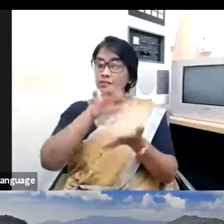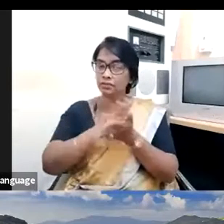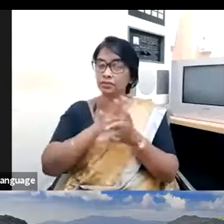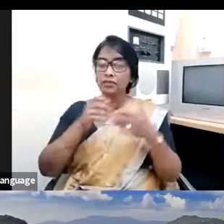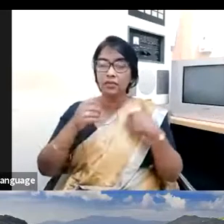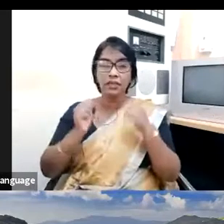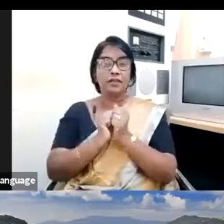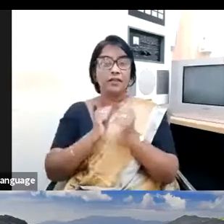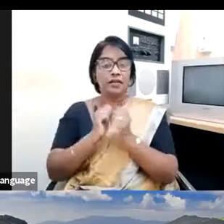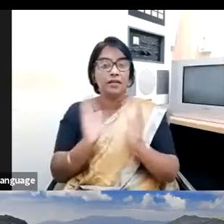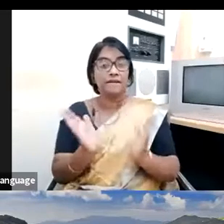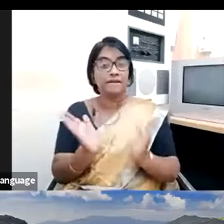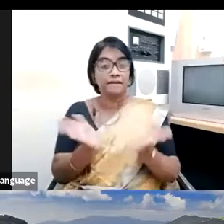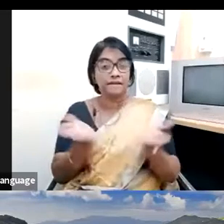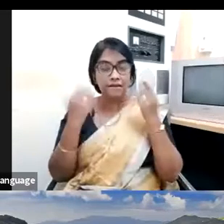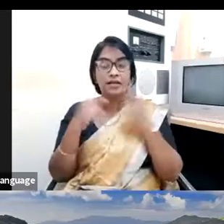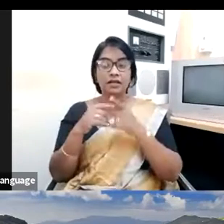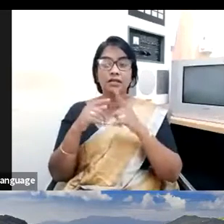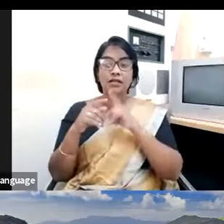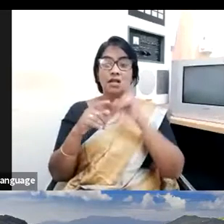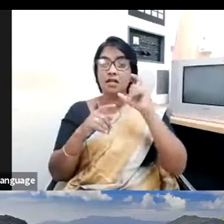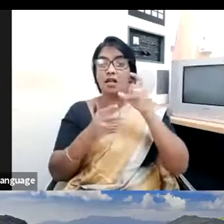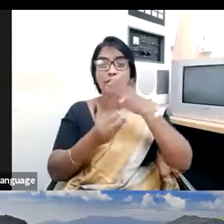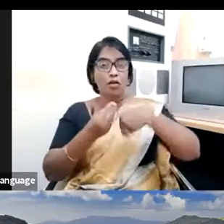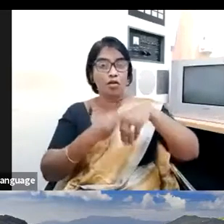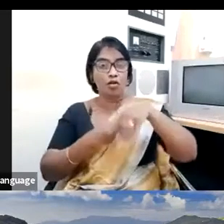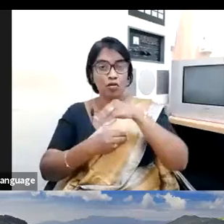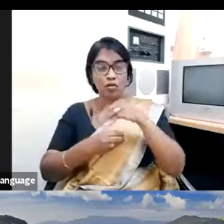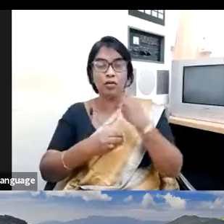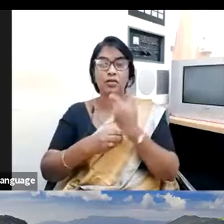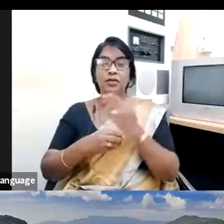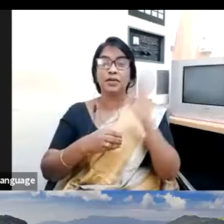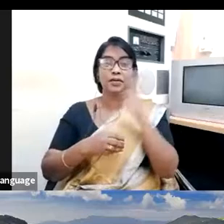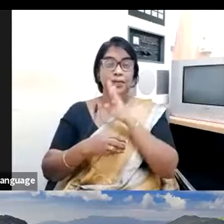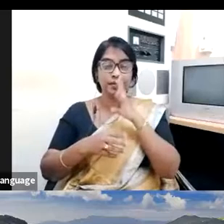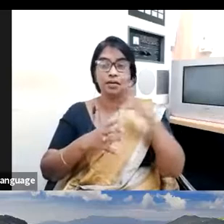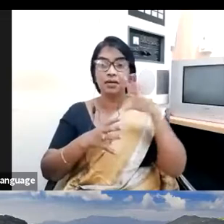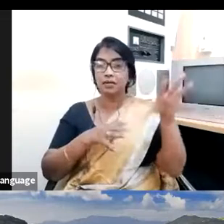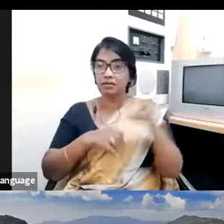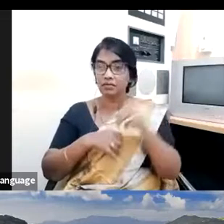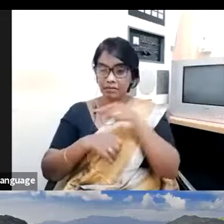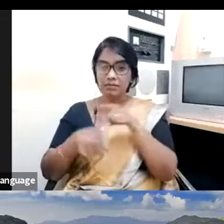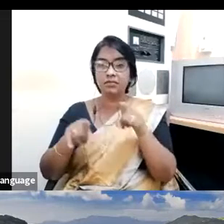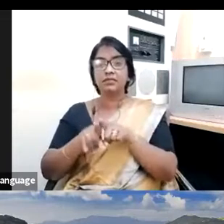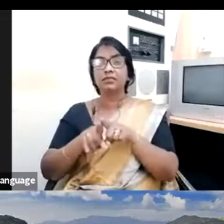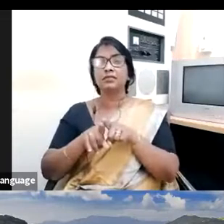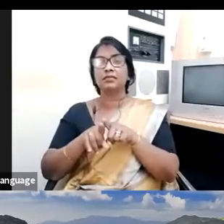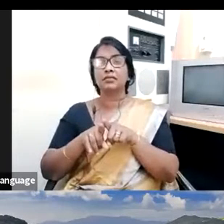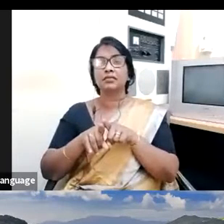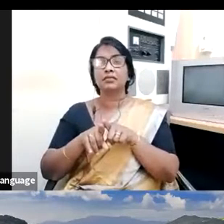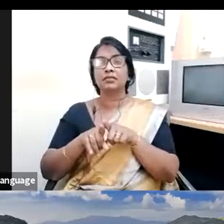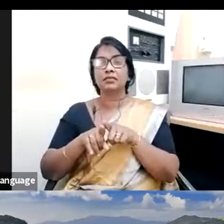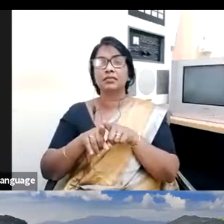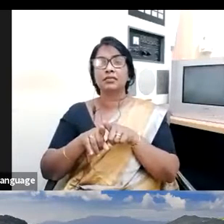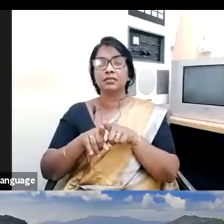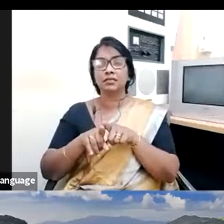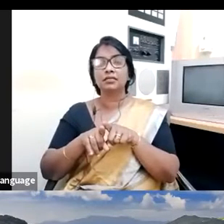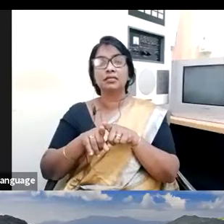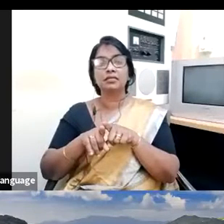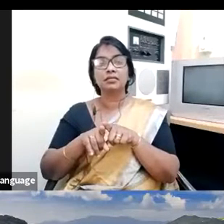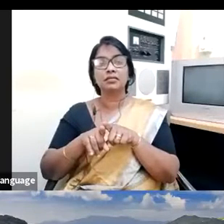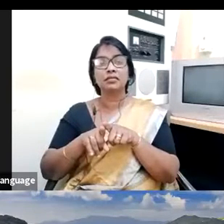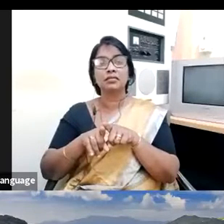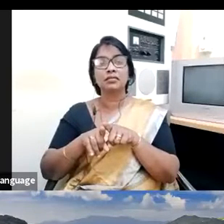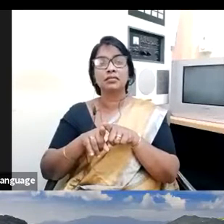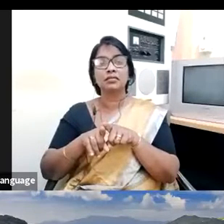soil. So that the question is apt to ask me whether that is a way out, but I just stated it as a